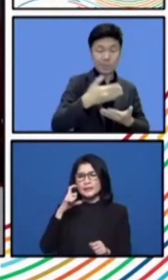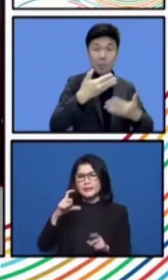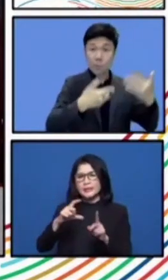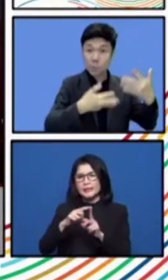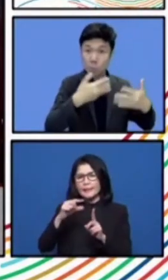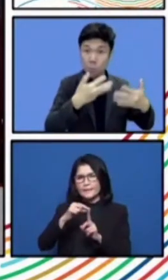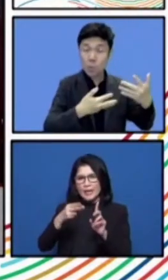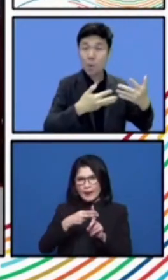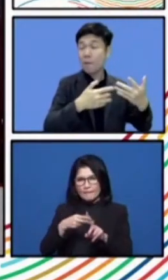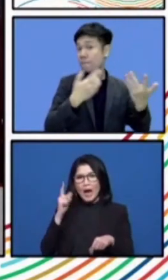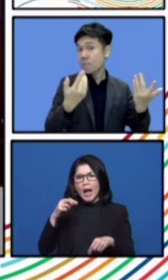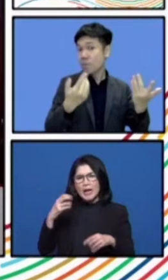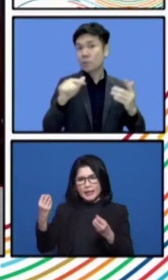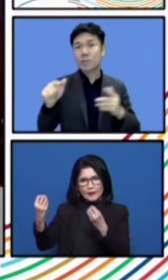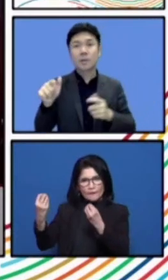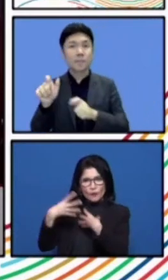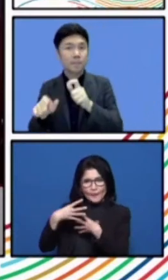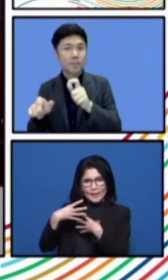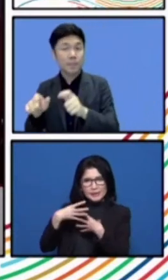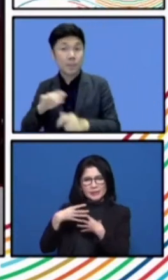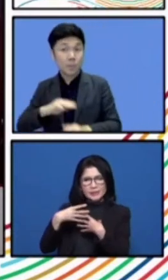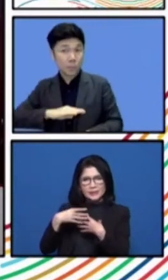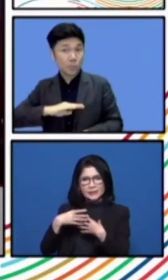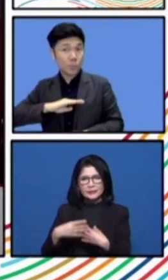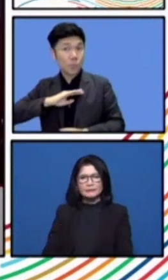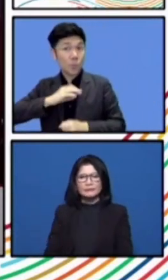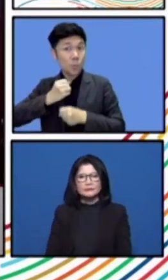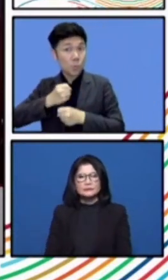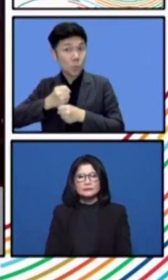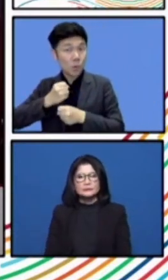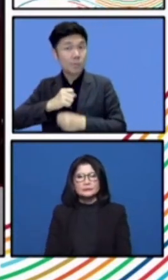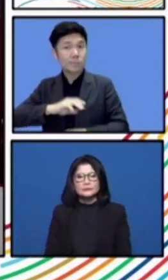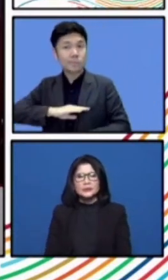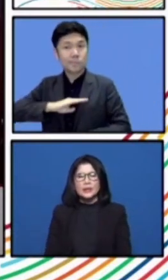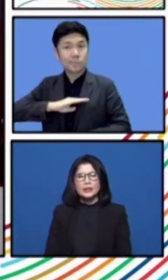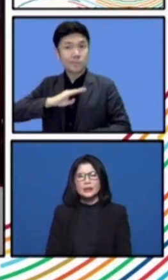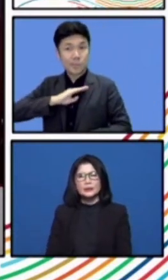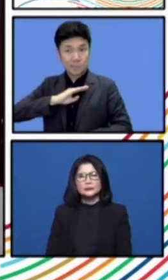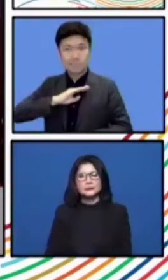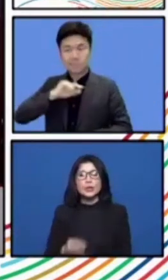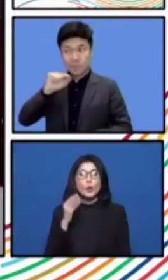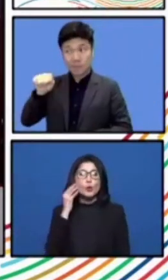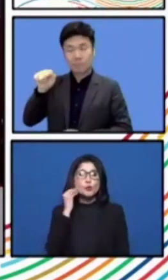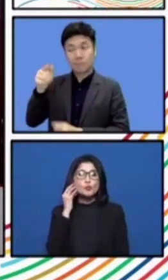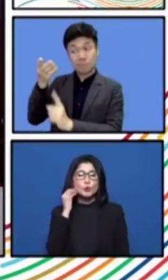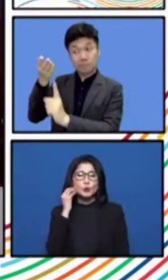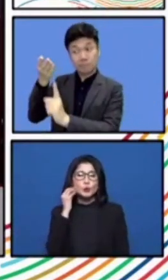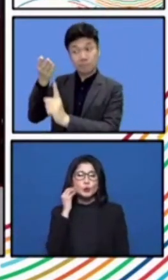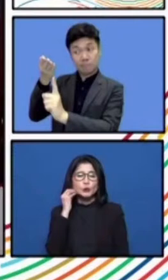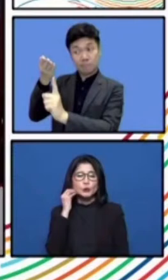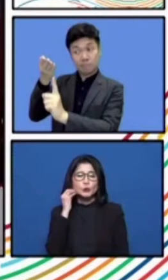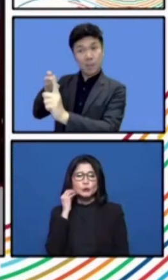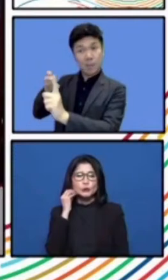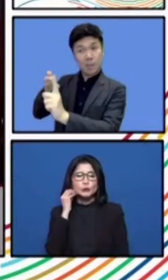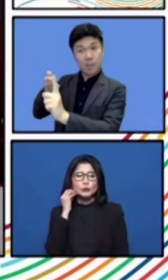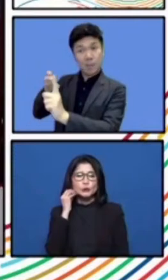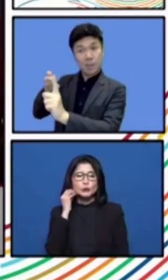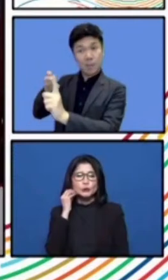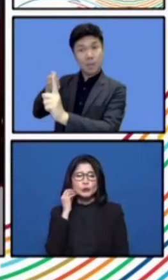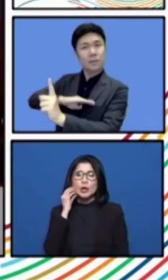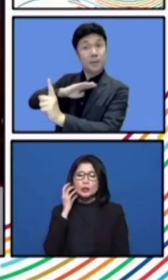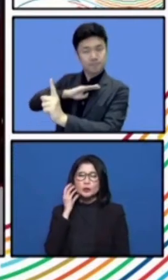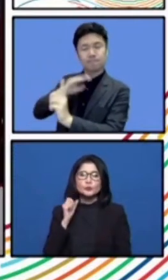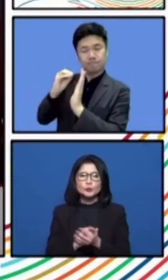age registered persons with disabilities in the database by collaborating with Ministry of